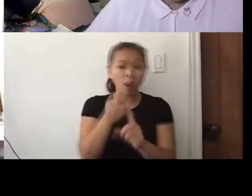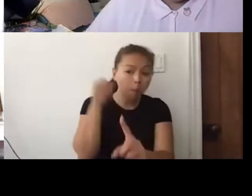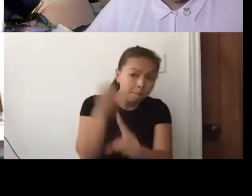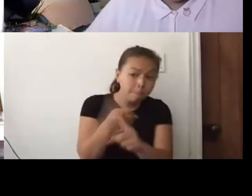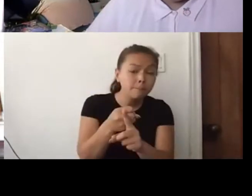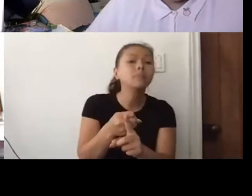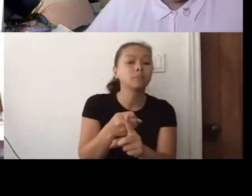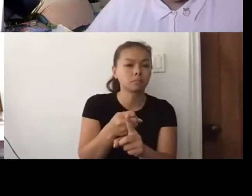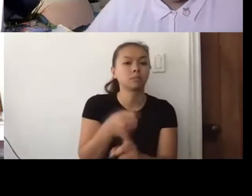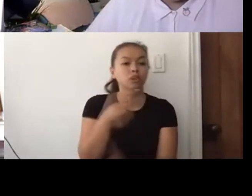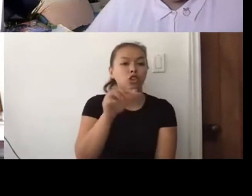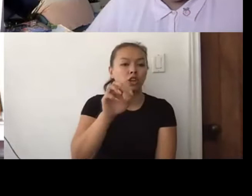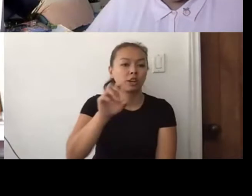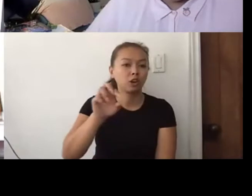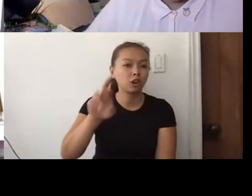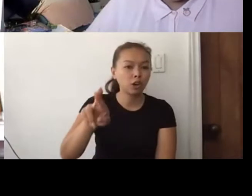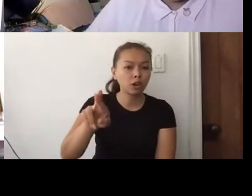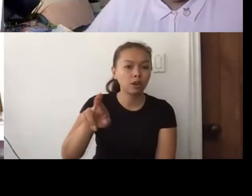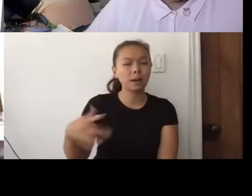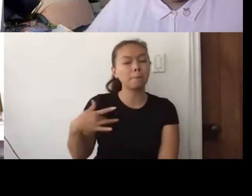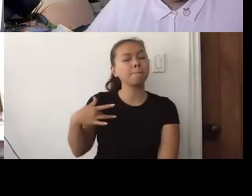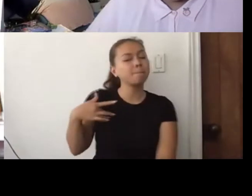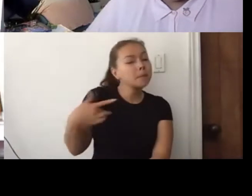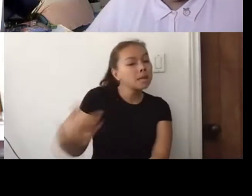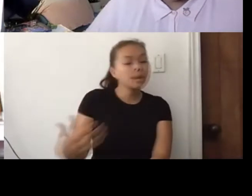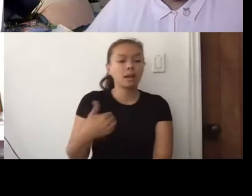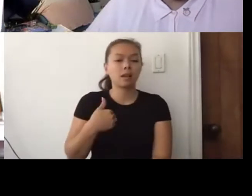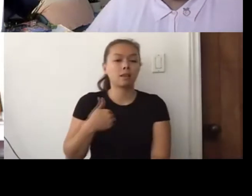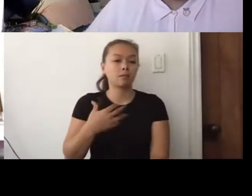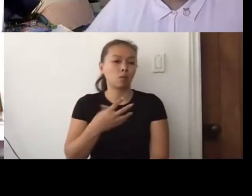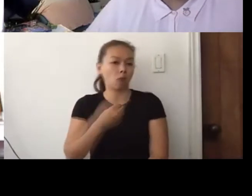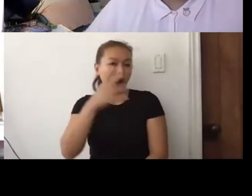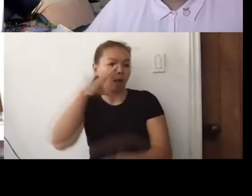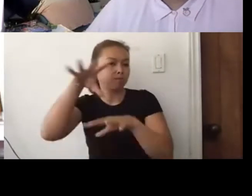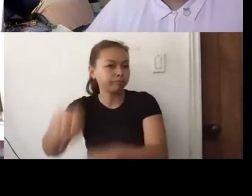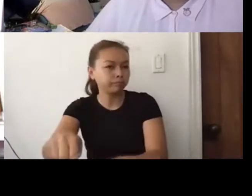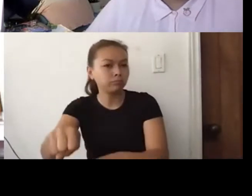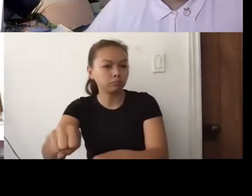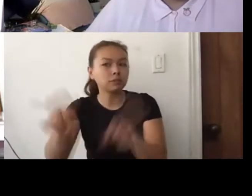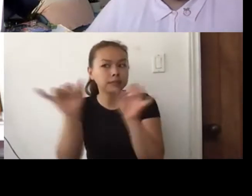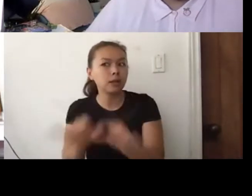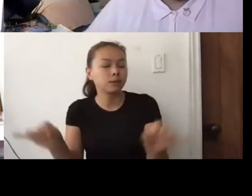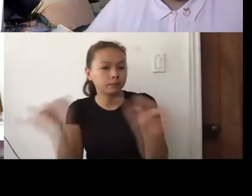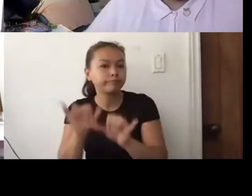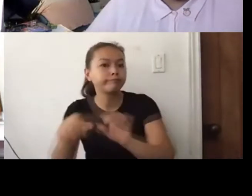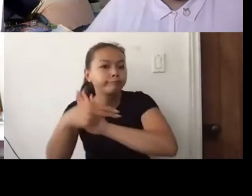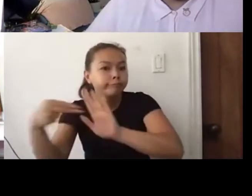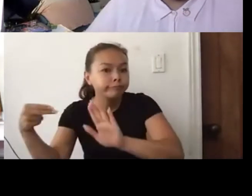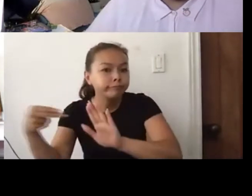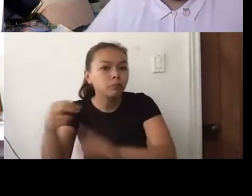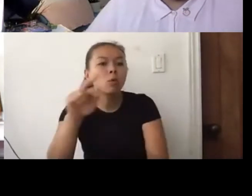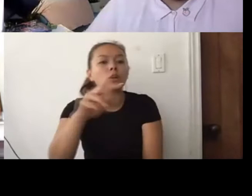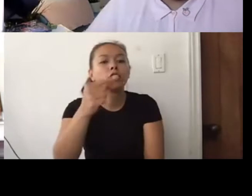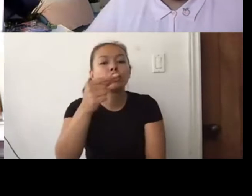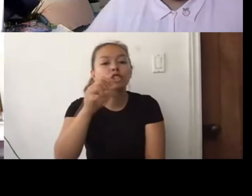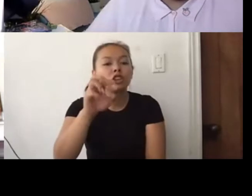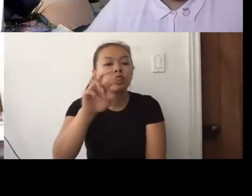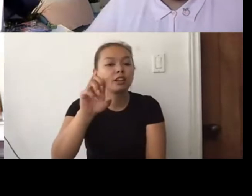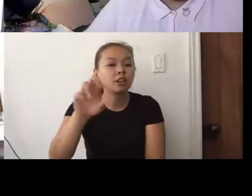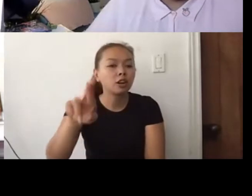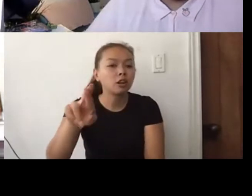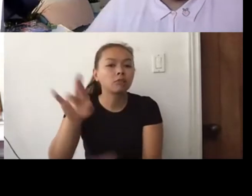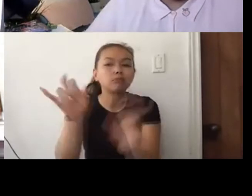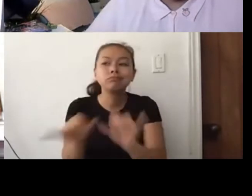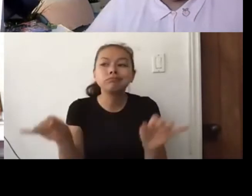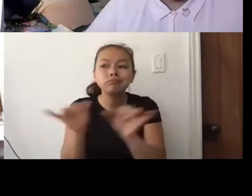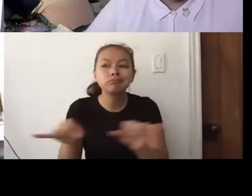with them, or gender expectations that are imposed upon us. So like once you're born and you're assigned a gender at birth,